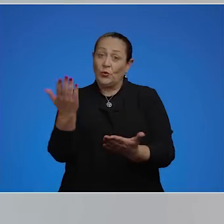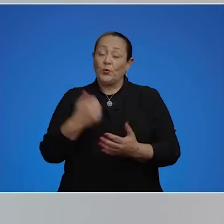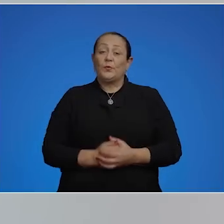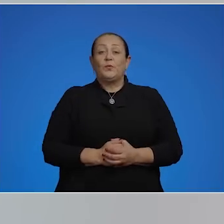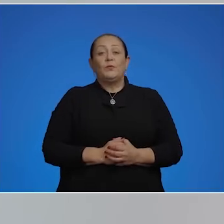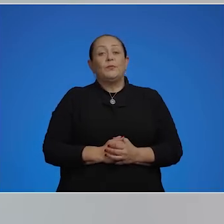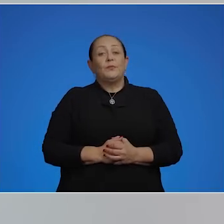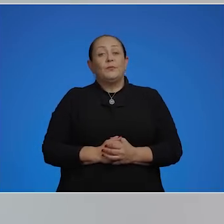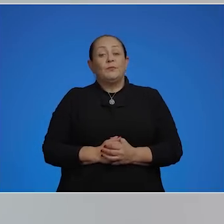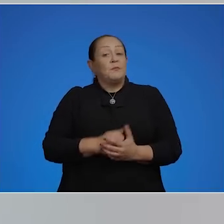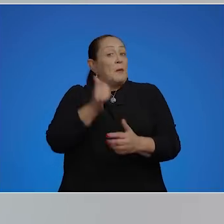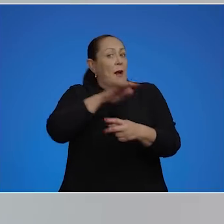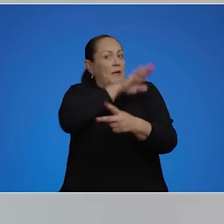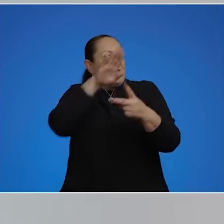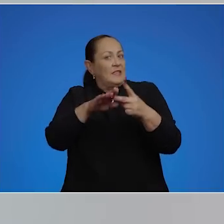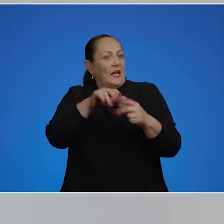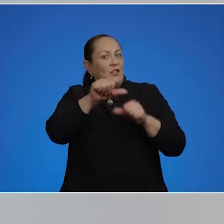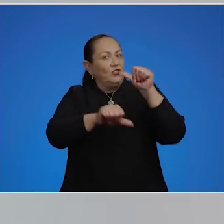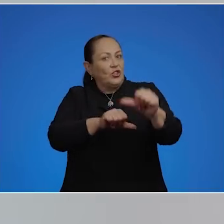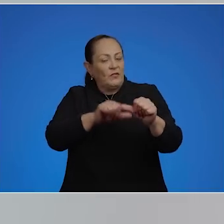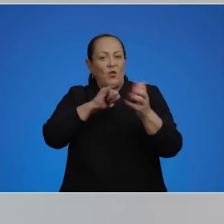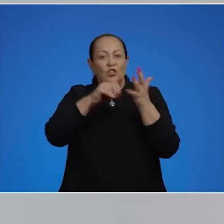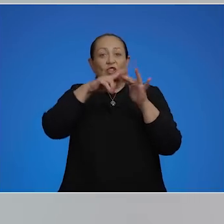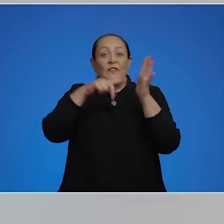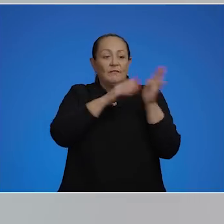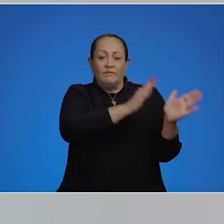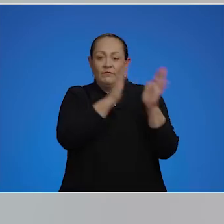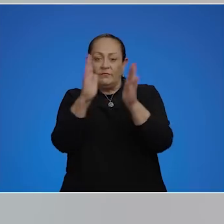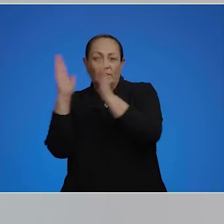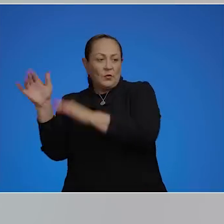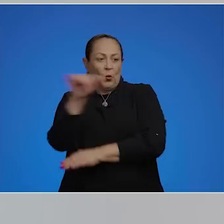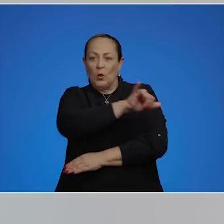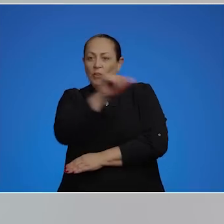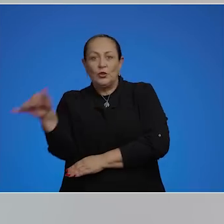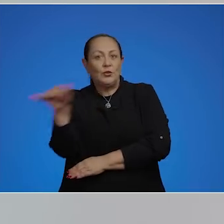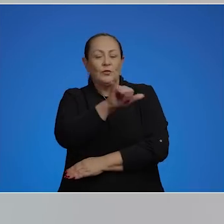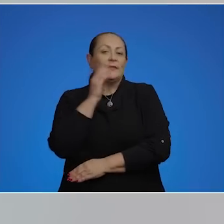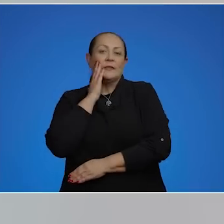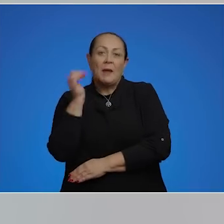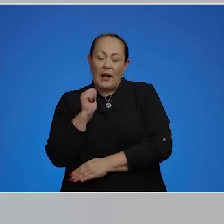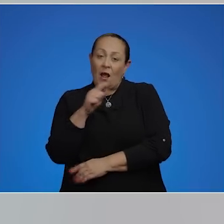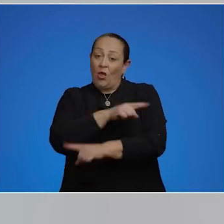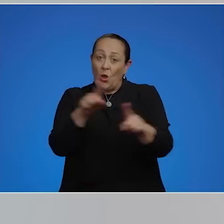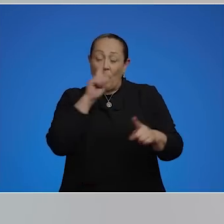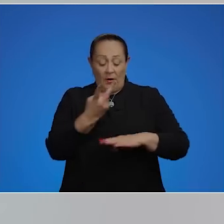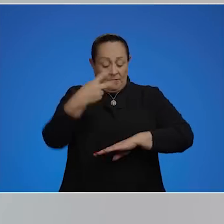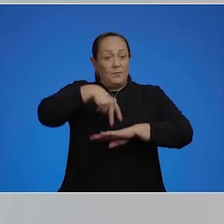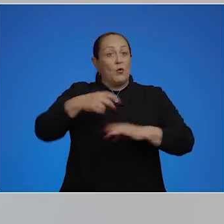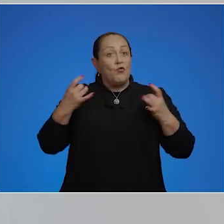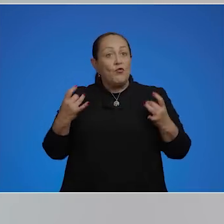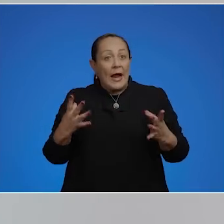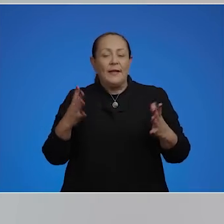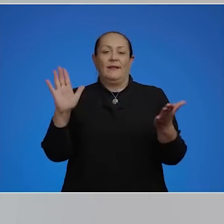It may be in the second watch he comes, or in the third, but happy those servants if he